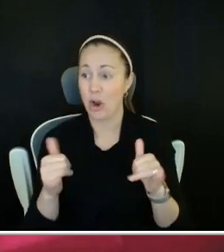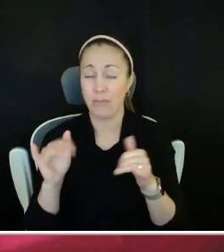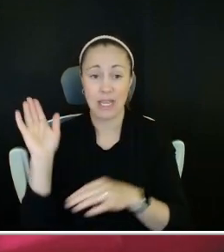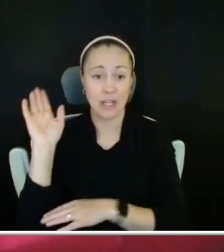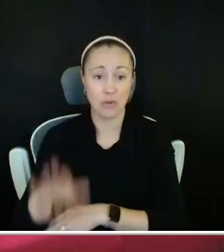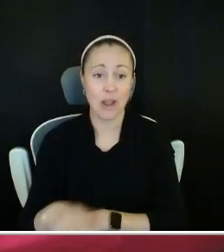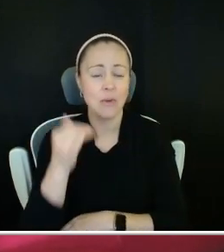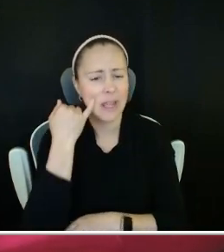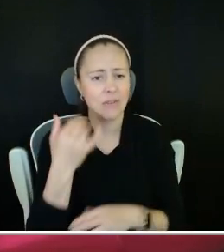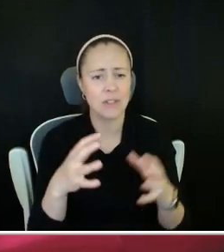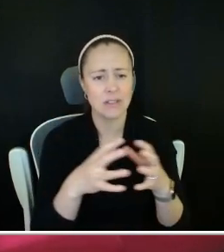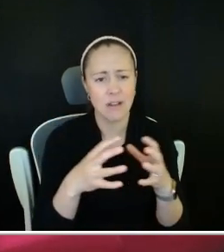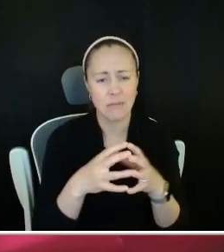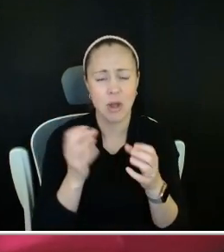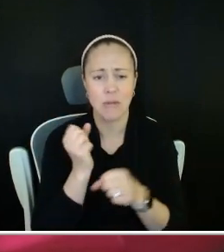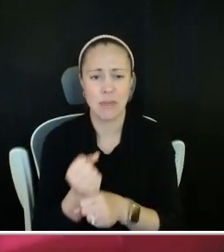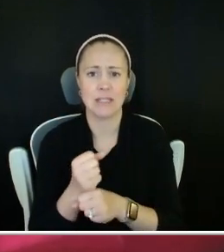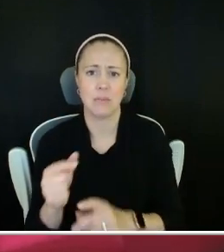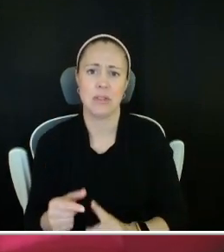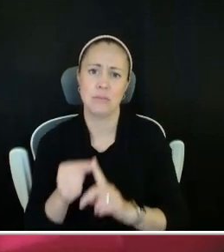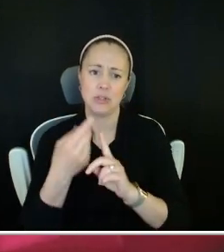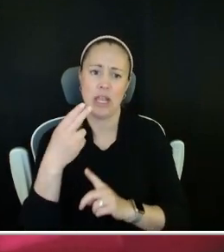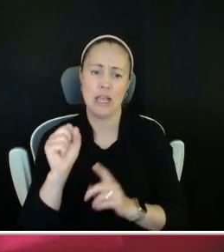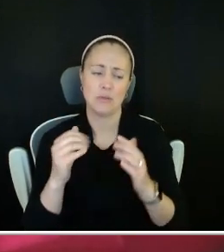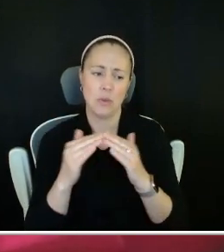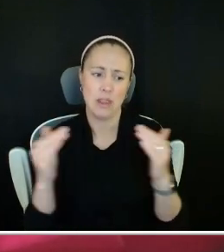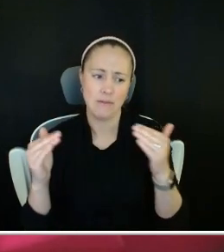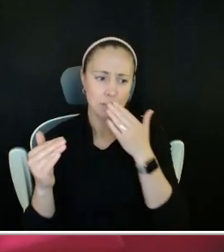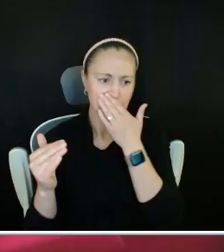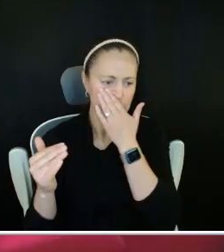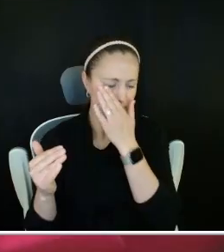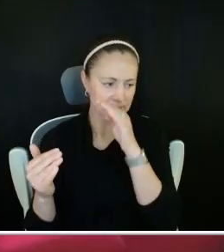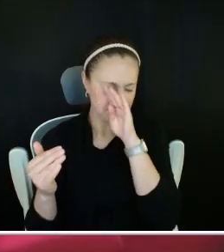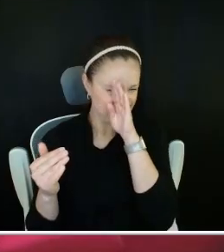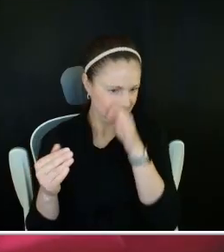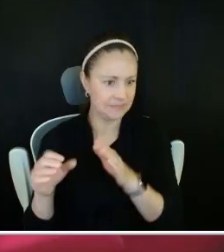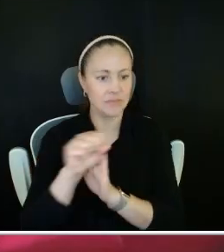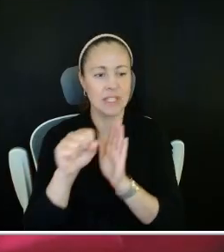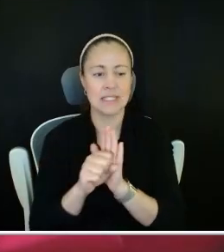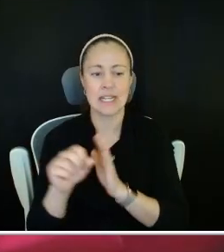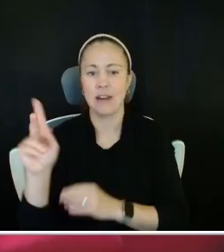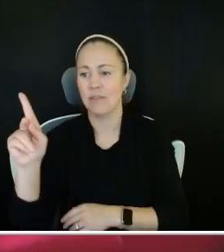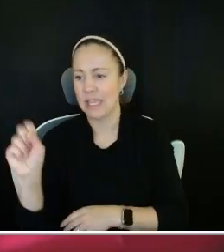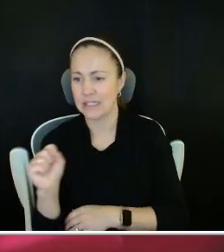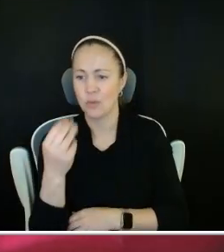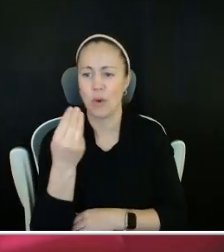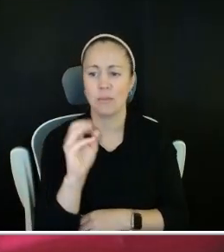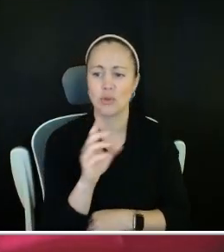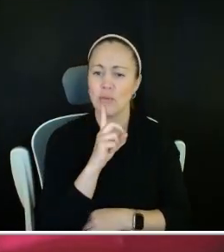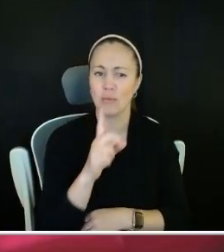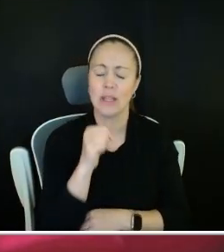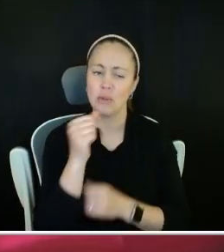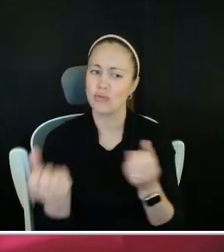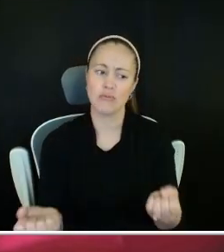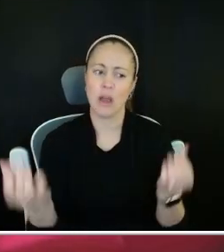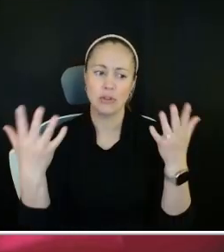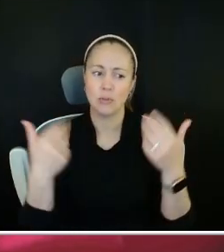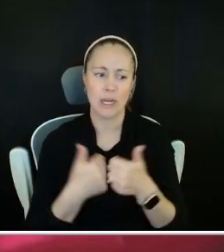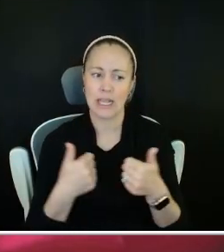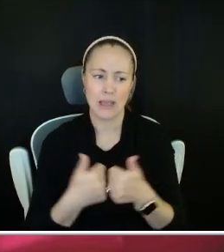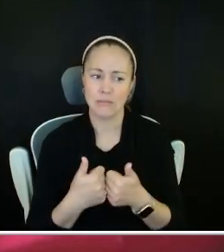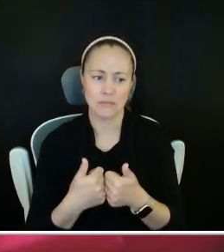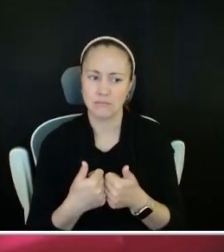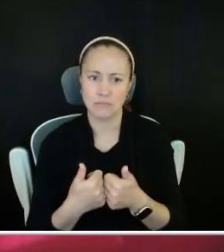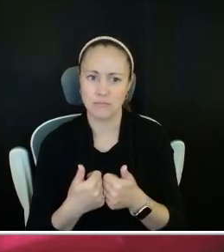at the high school level, and I just take it, in the state of Kansas or Missouri, there's not too many games